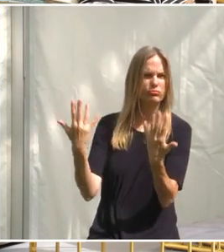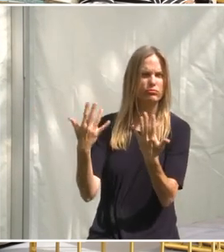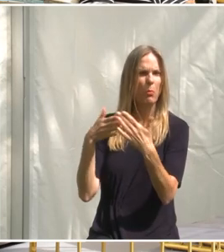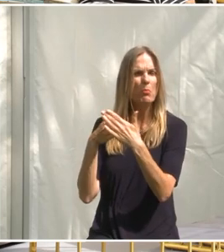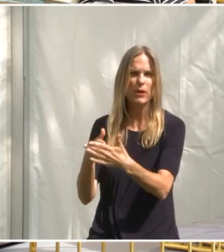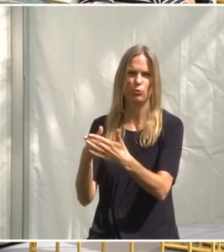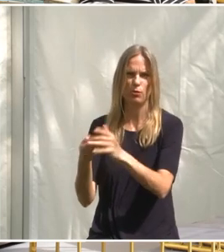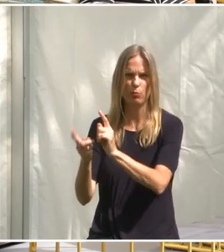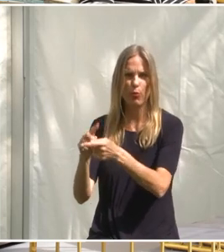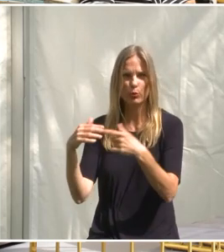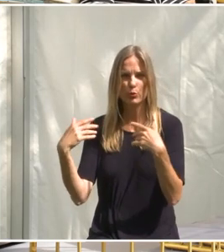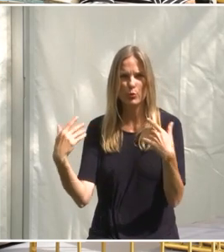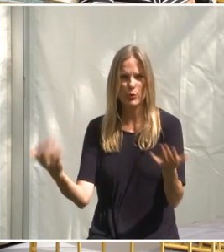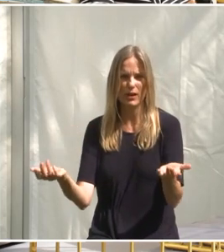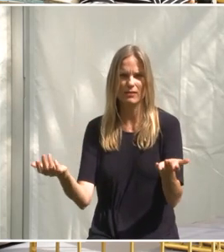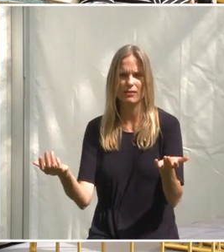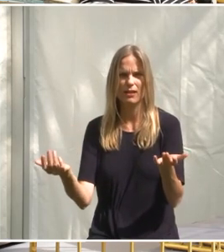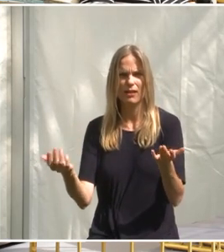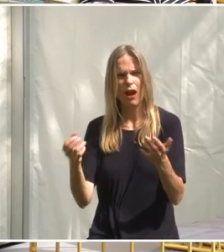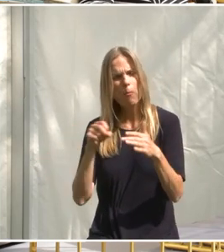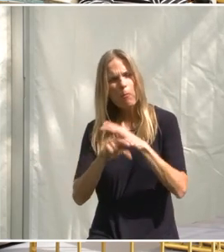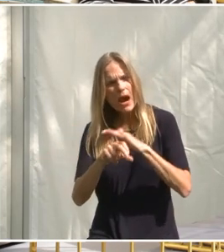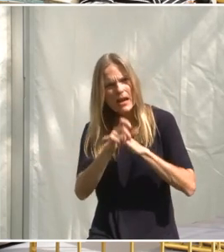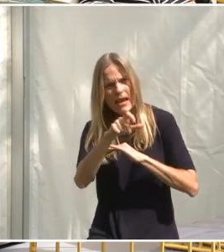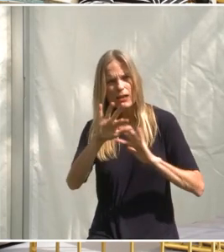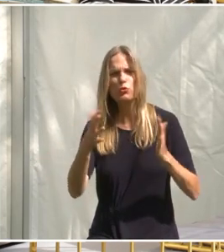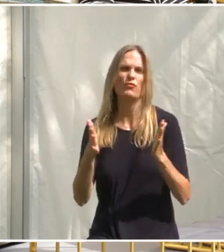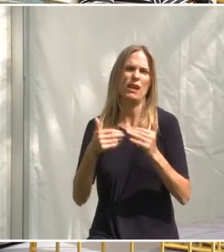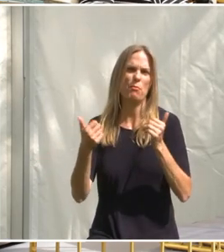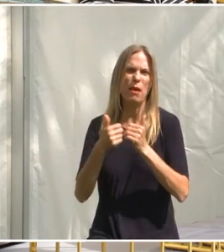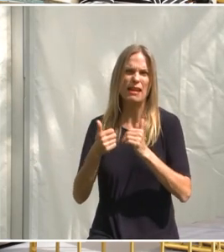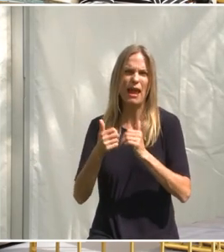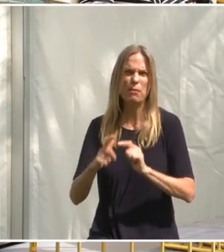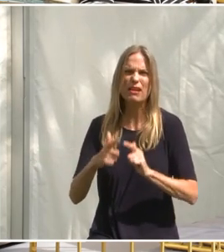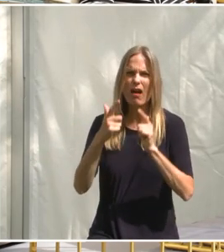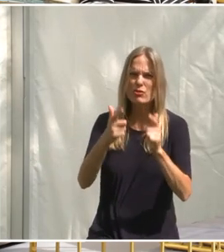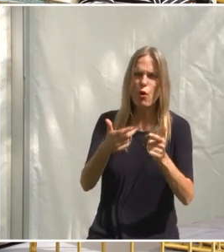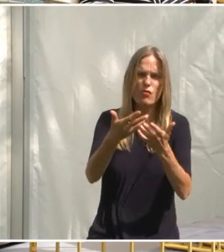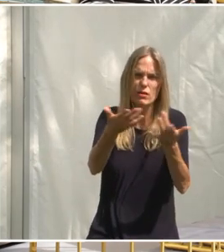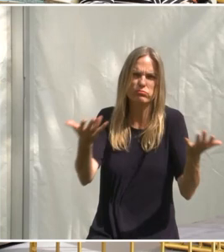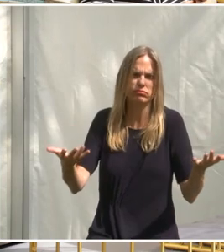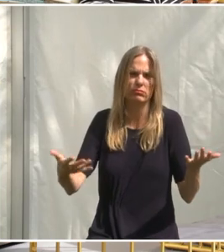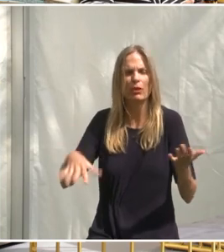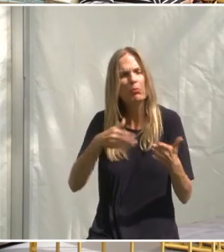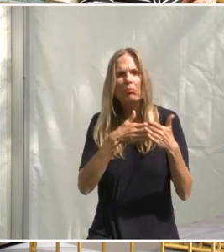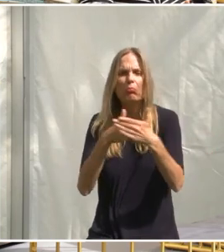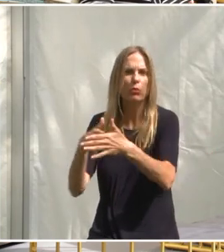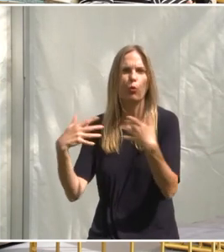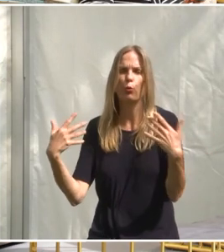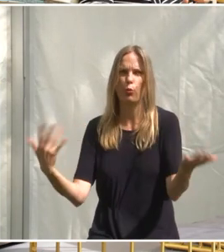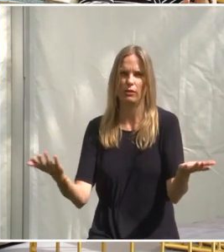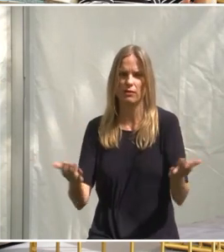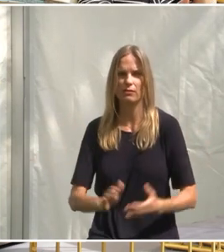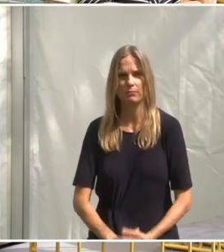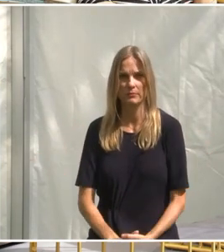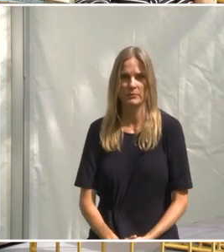other forms of migration, refugees, family migration maybe. So could you a bit share some knowledge